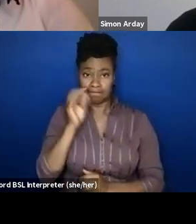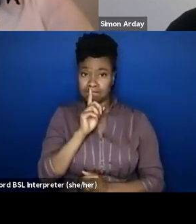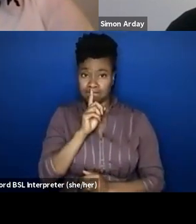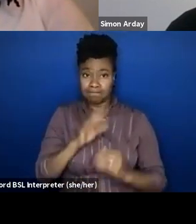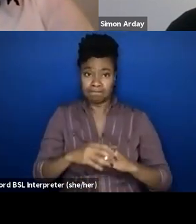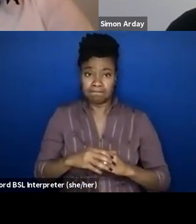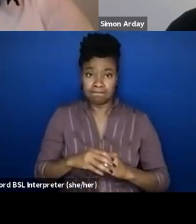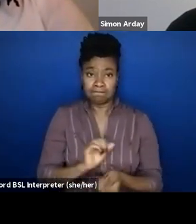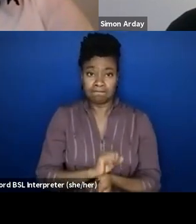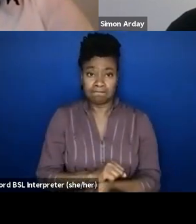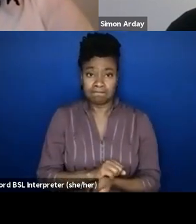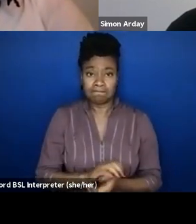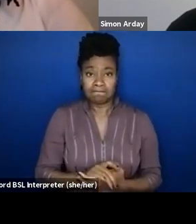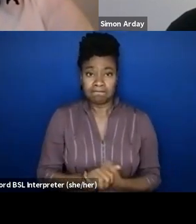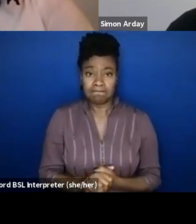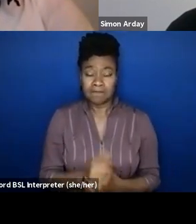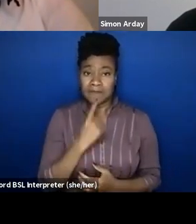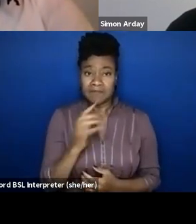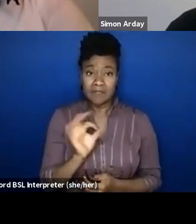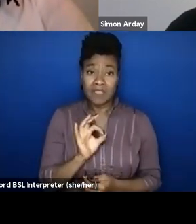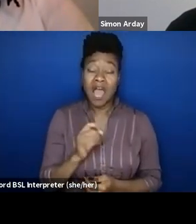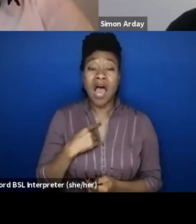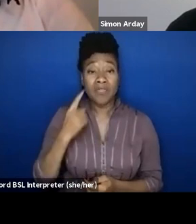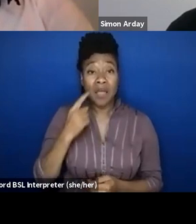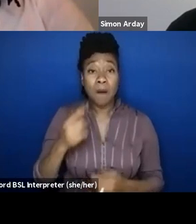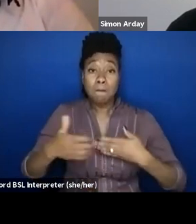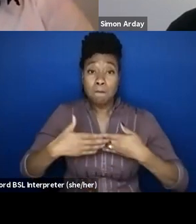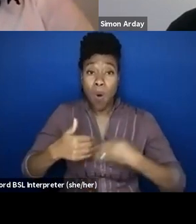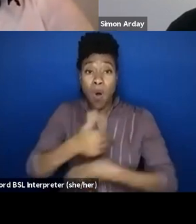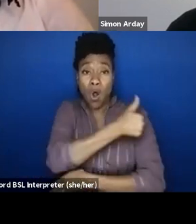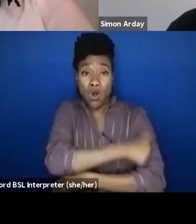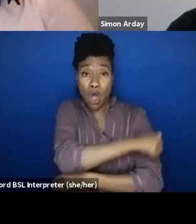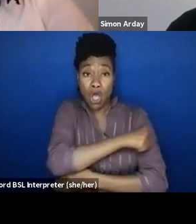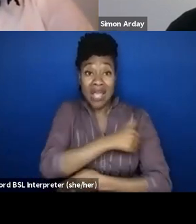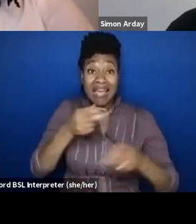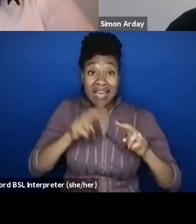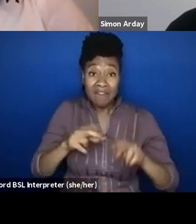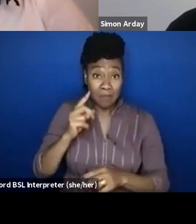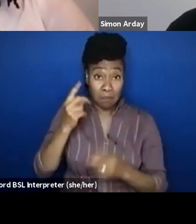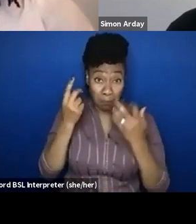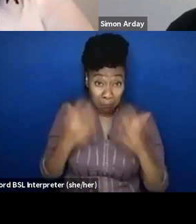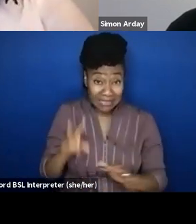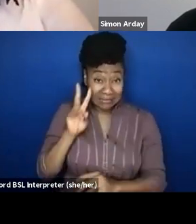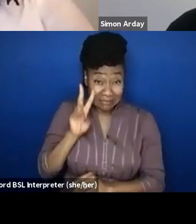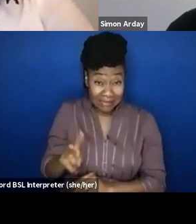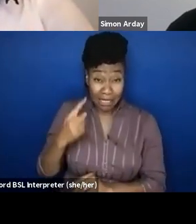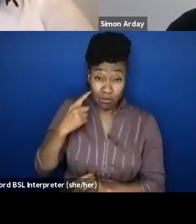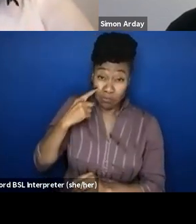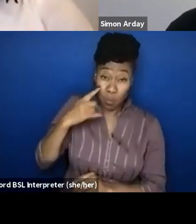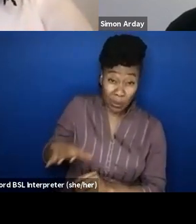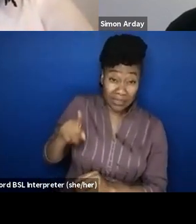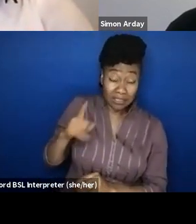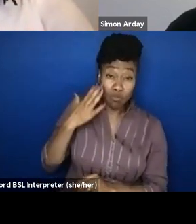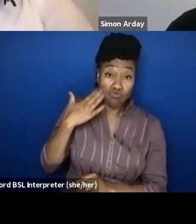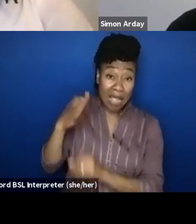patients when racism and stigma is concerned needs to take place.